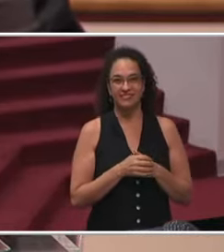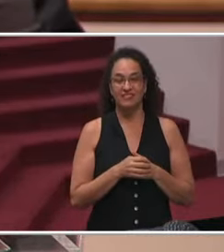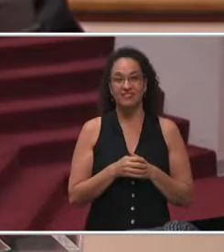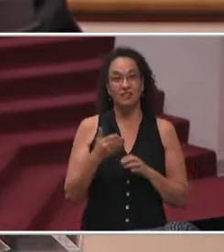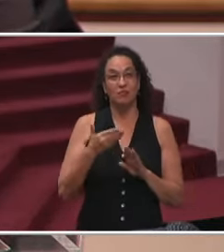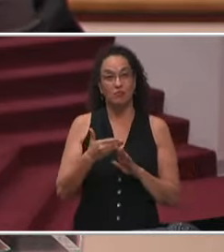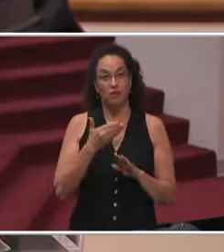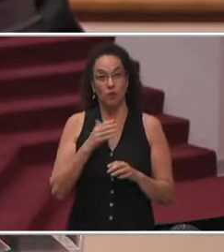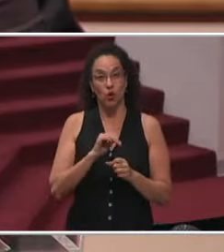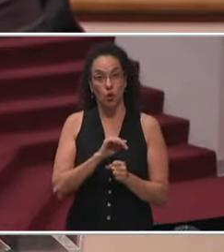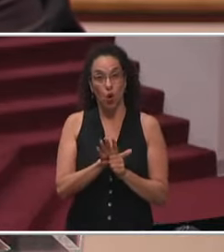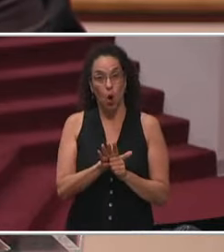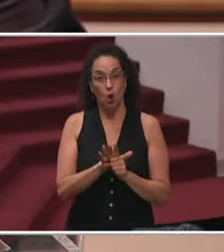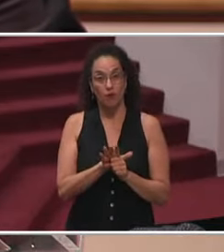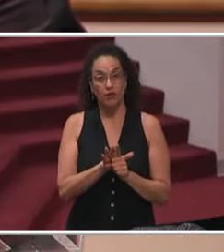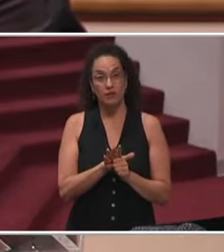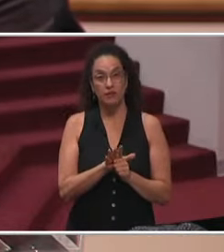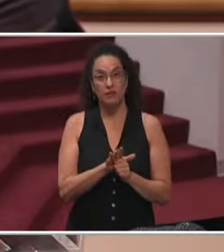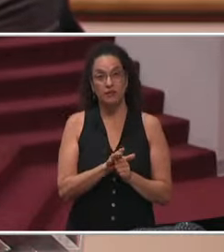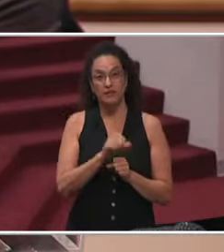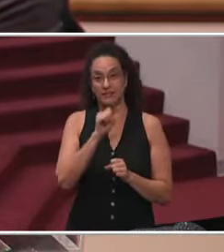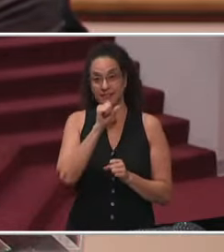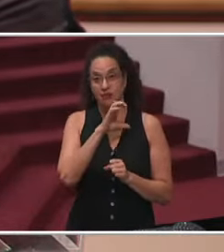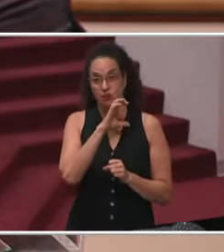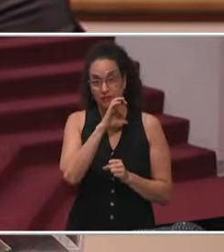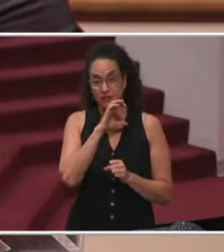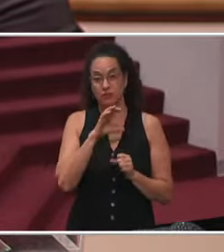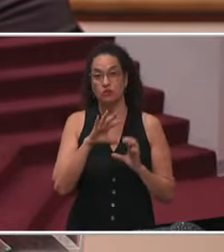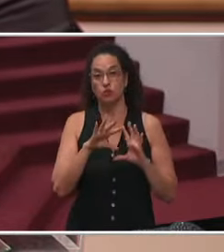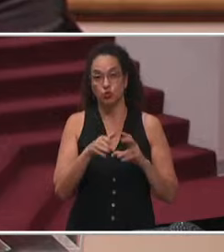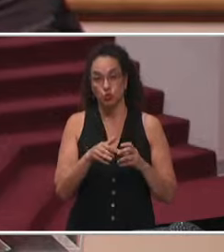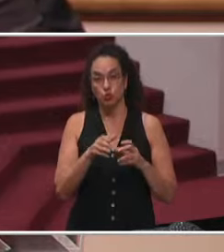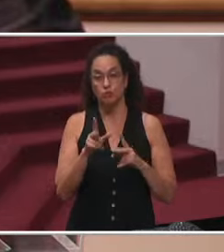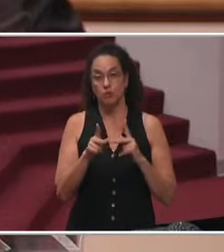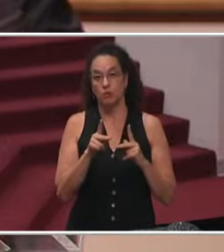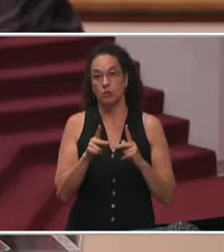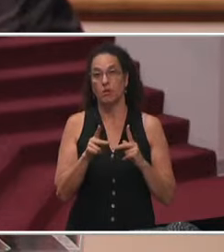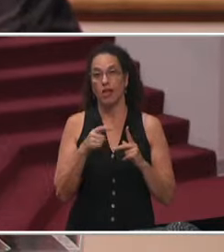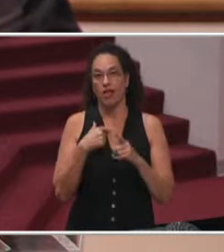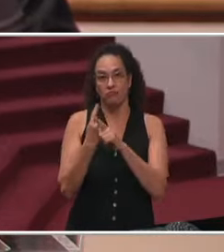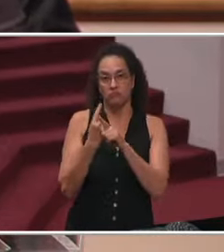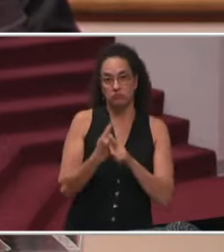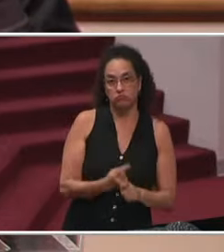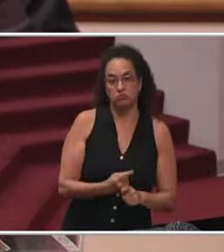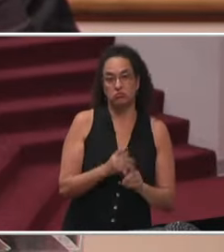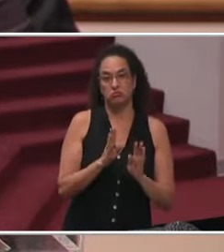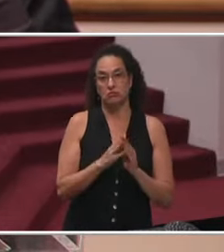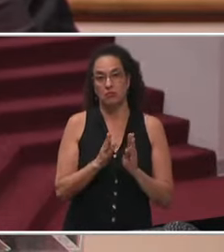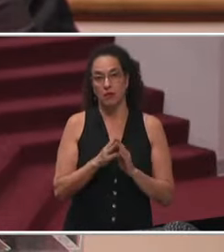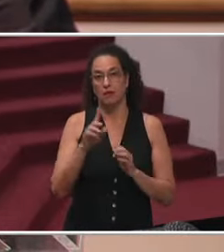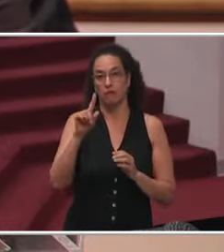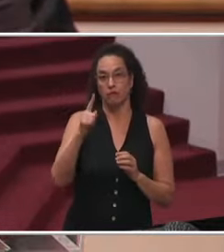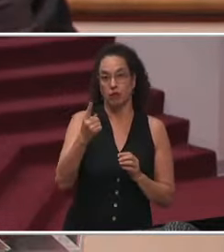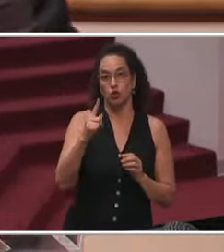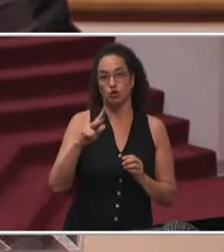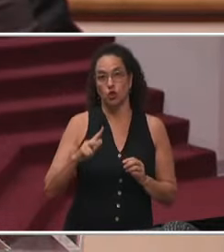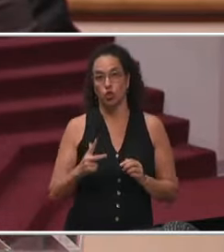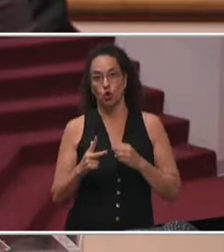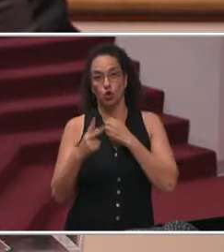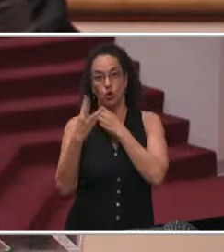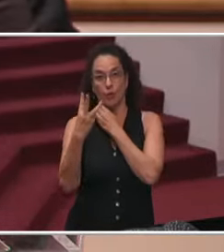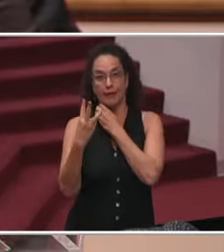Prior to COVID, the Seniors Ministry met twice a month, the first and the third Wednesday of each month from